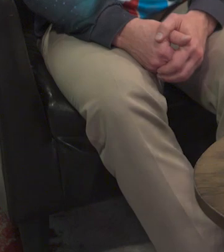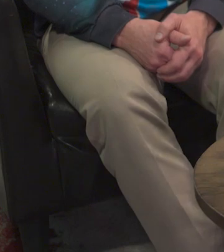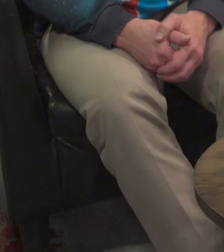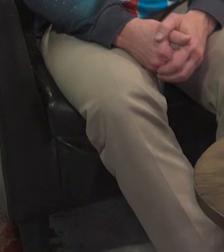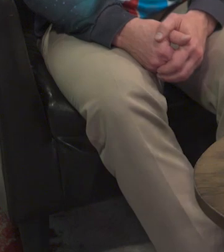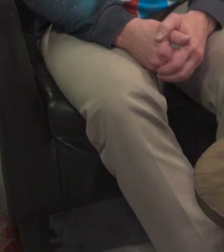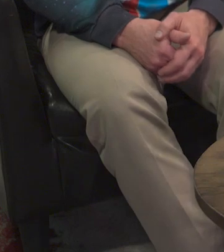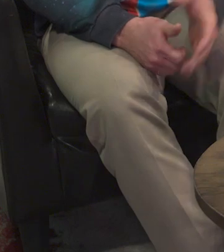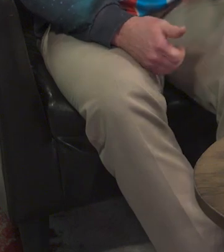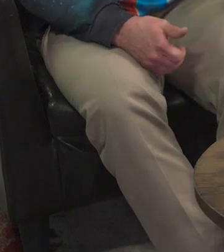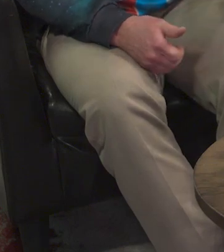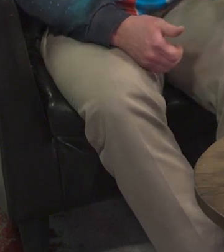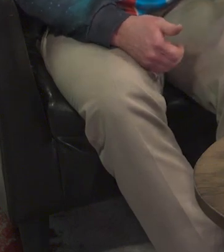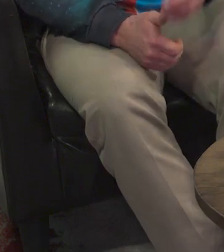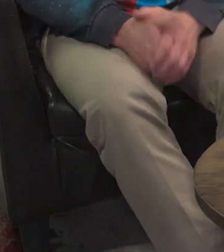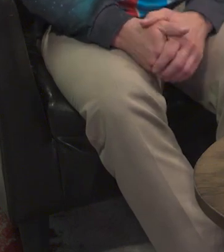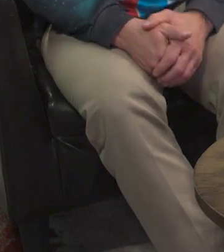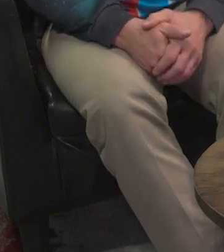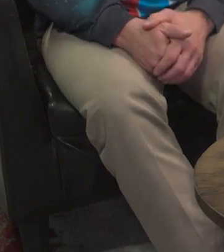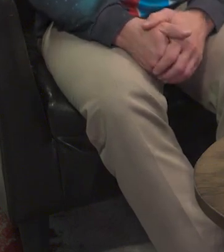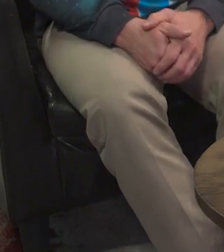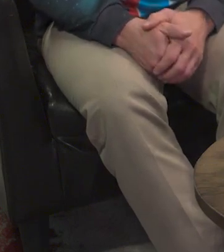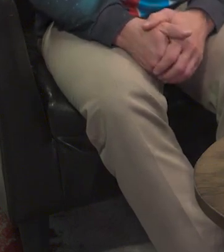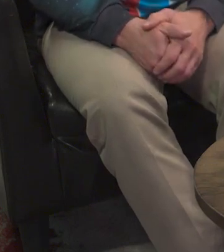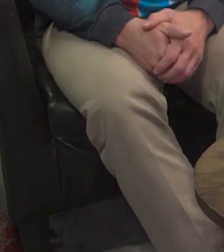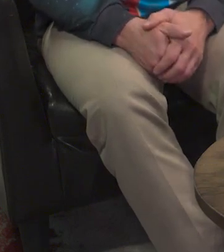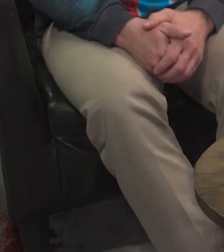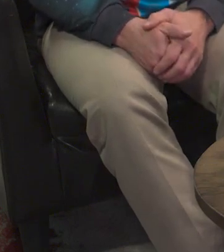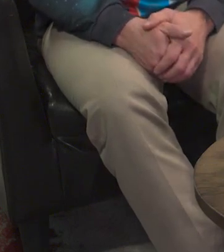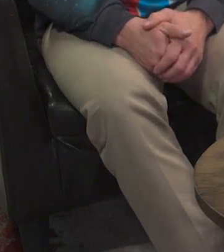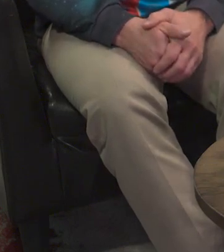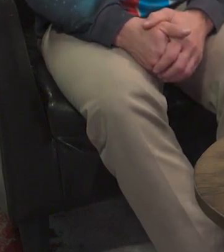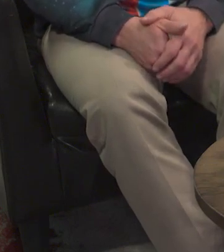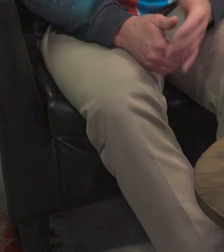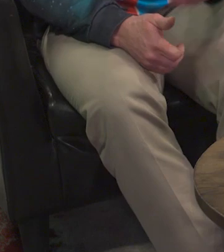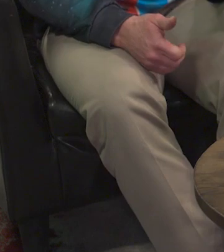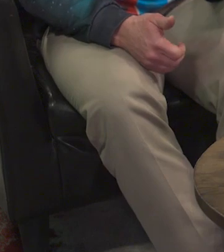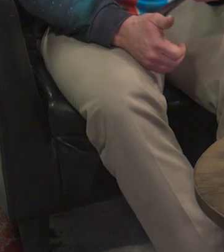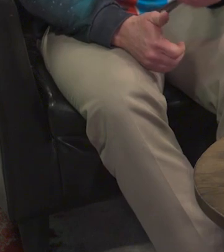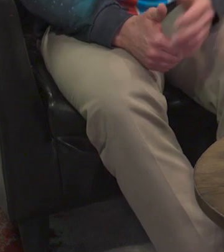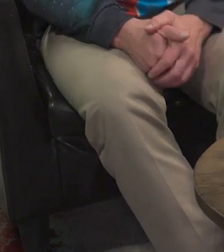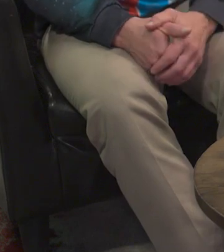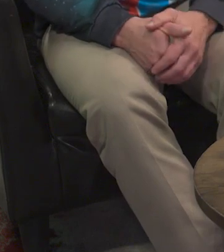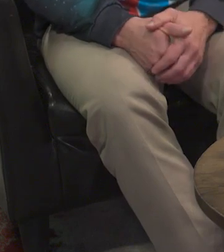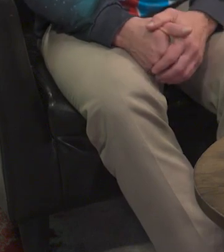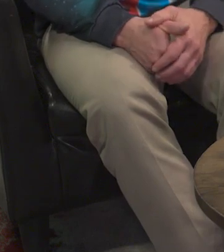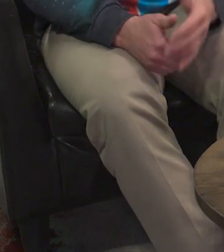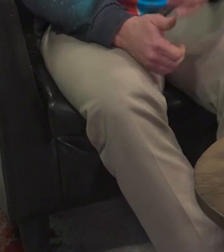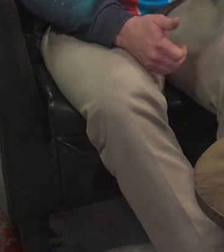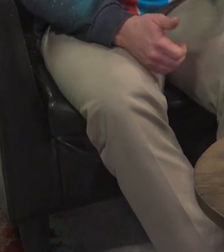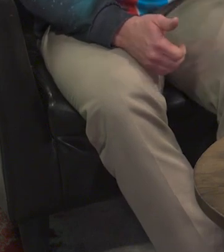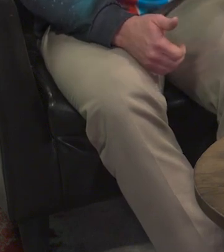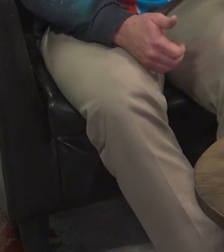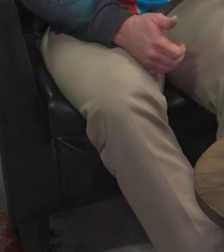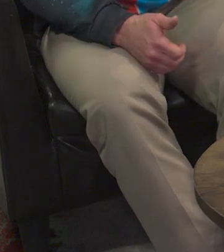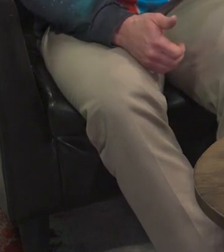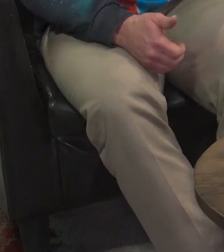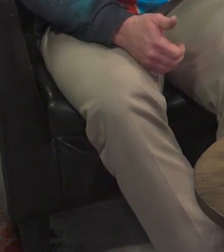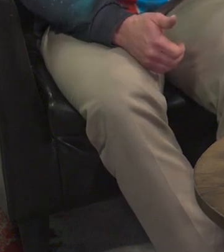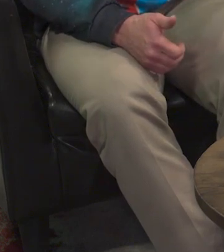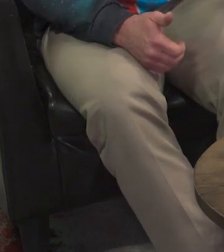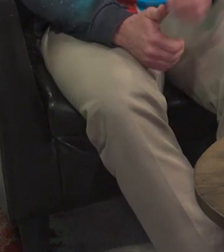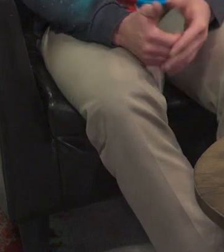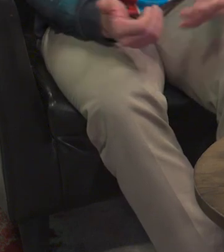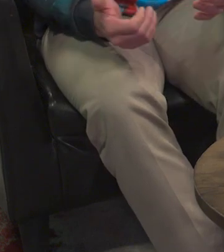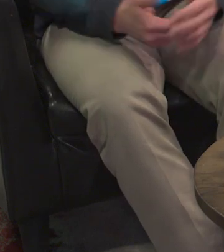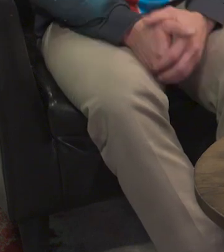therapy. Right. We also heard from the Kansas City Zoo director about their important role in our ecosystem and how snakes actually make